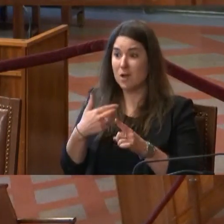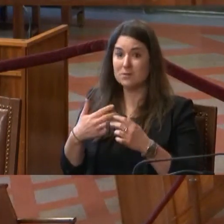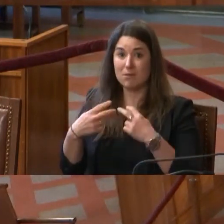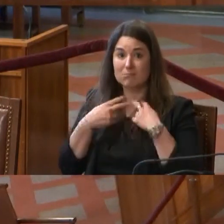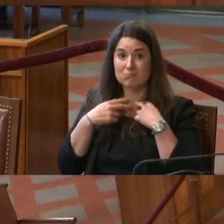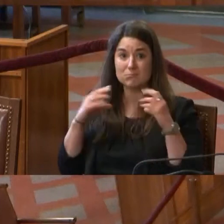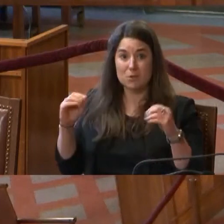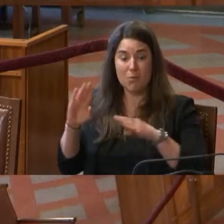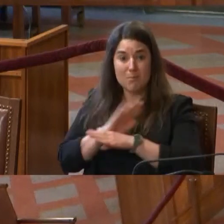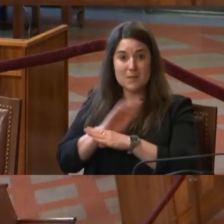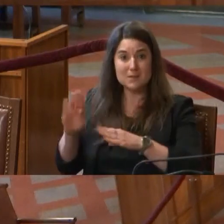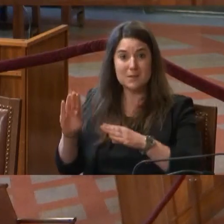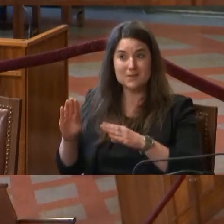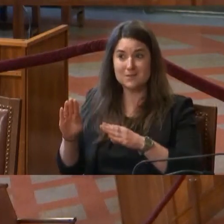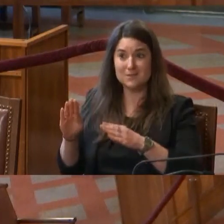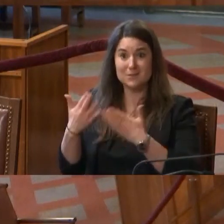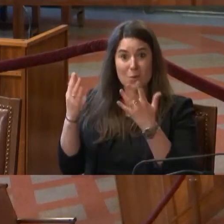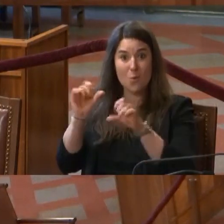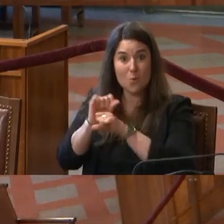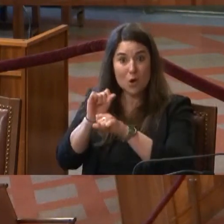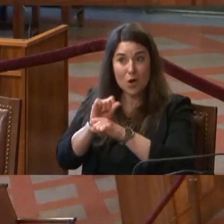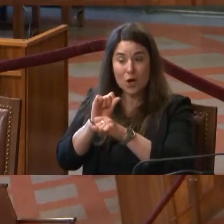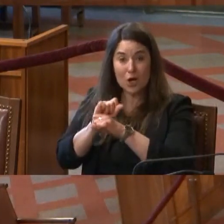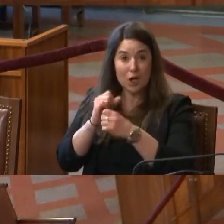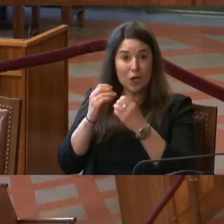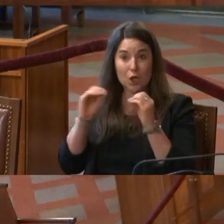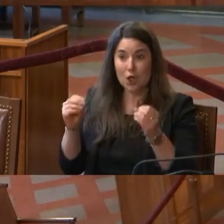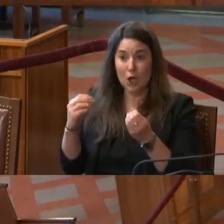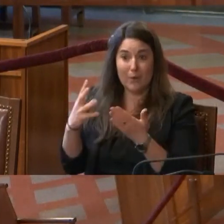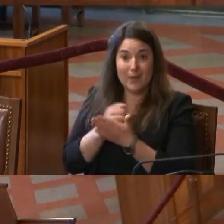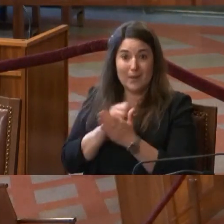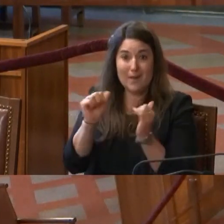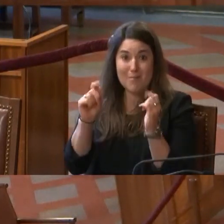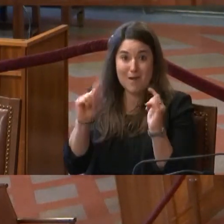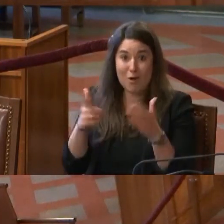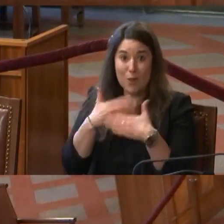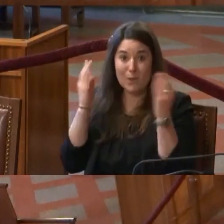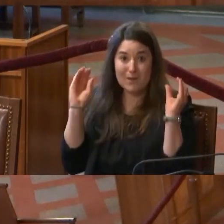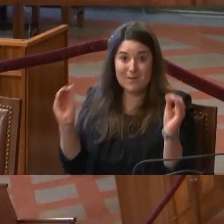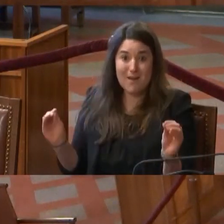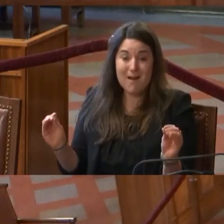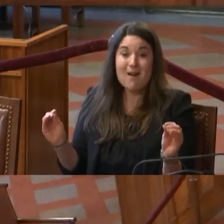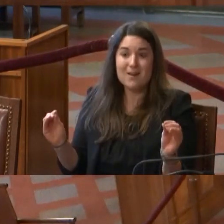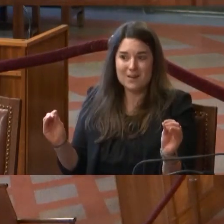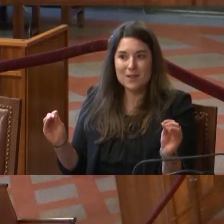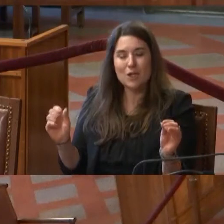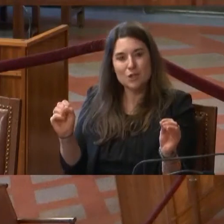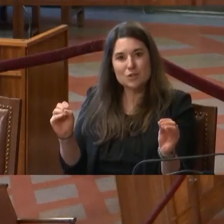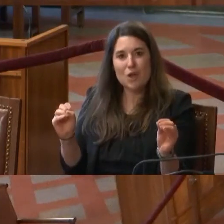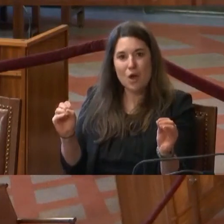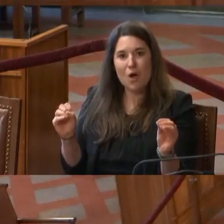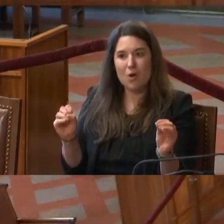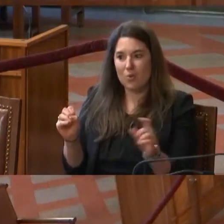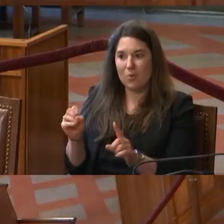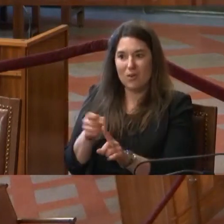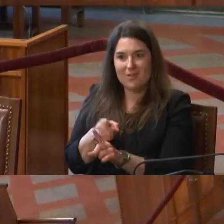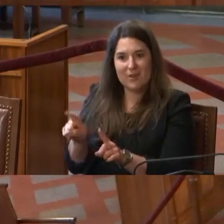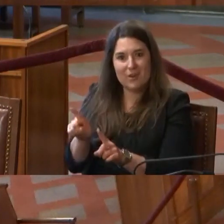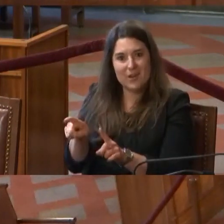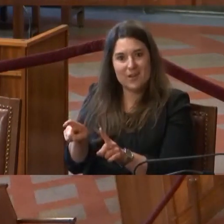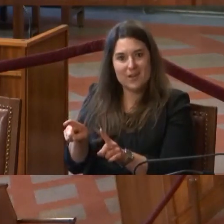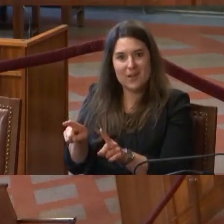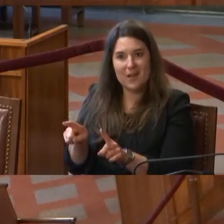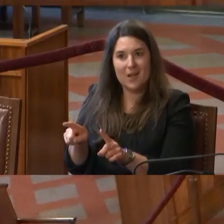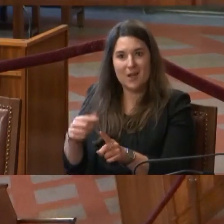business and out of work and have no income at all. And so they're really in need of